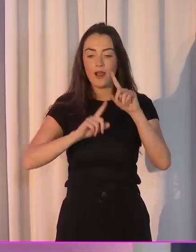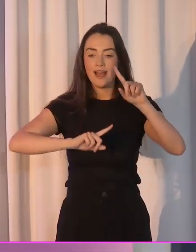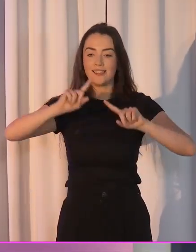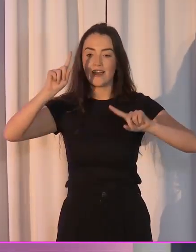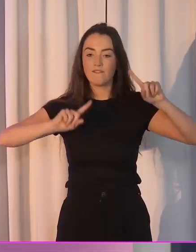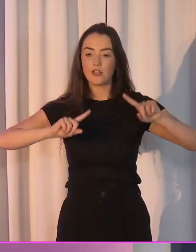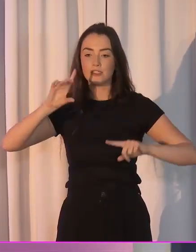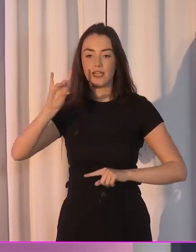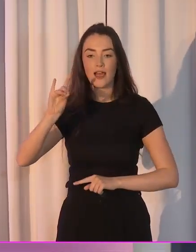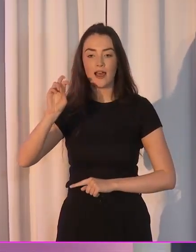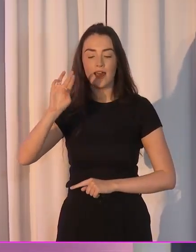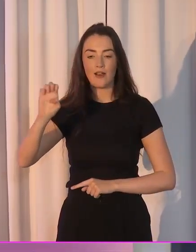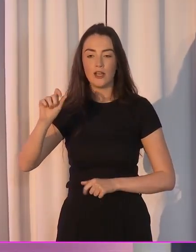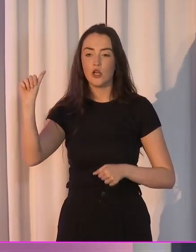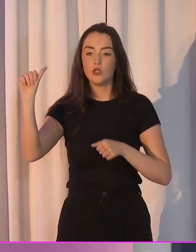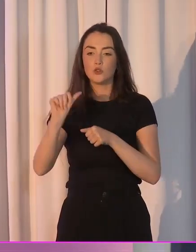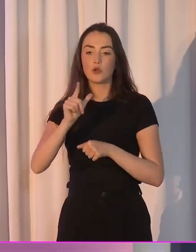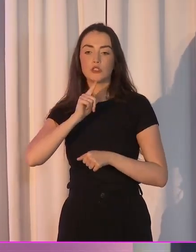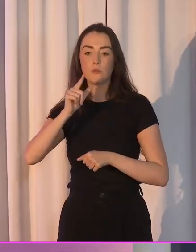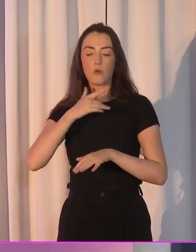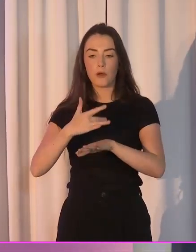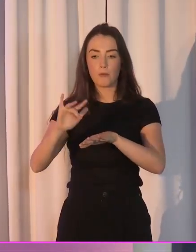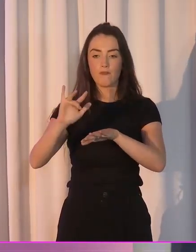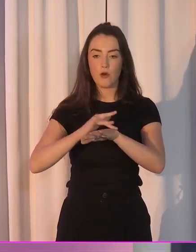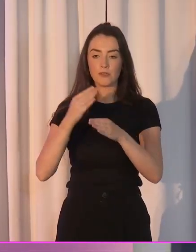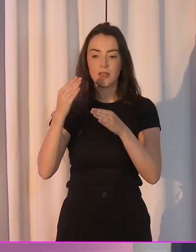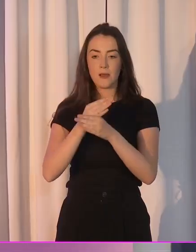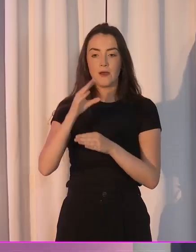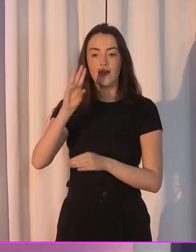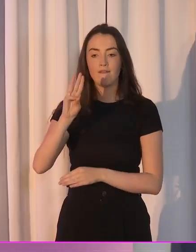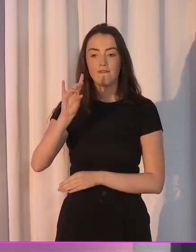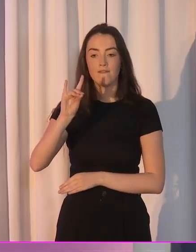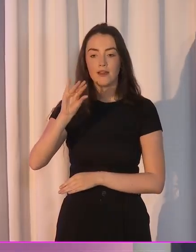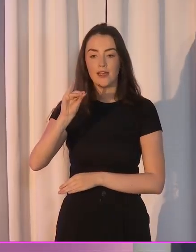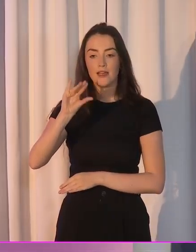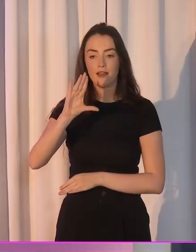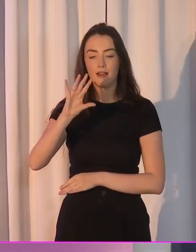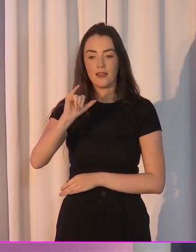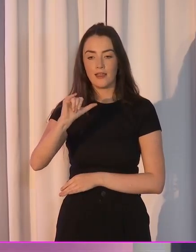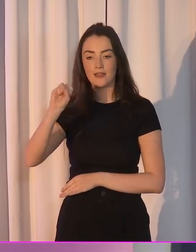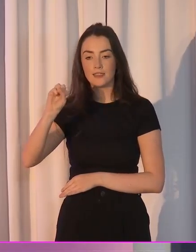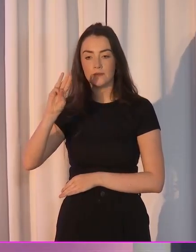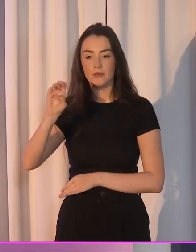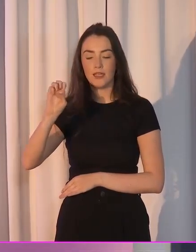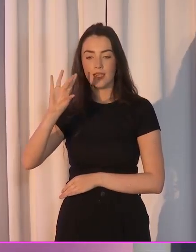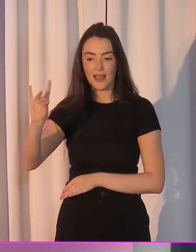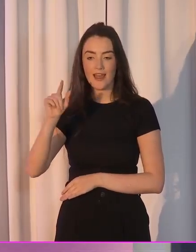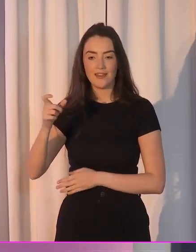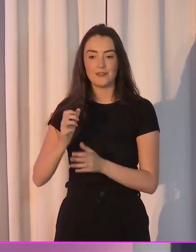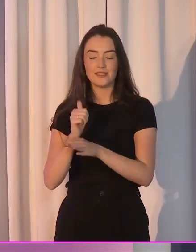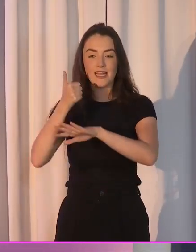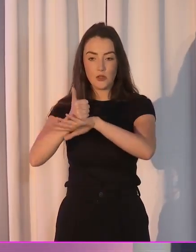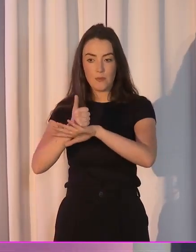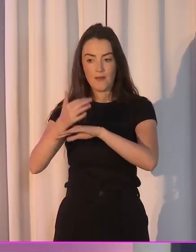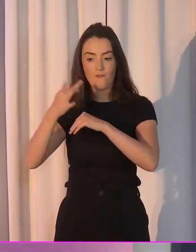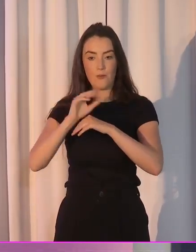Diversity Hire, which is a short spoken word performance by FELISPEAKS, and that was commissioned in response to the findings of the